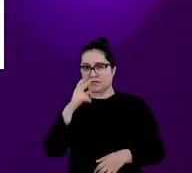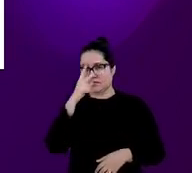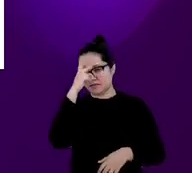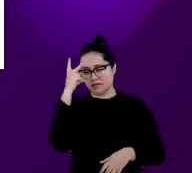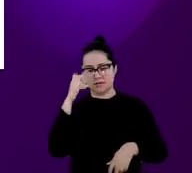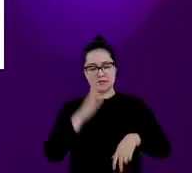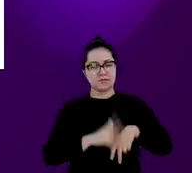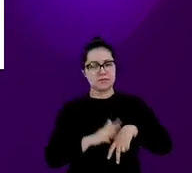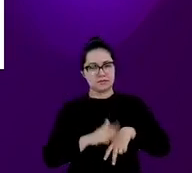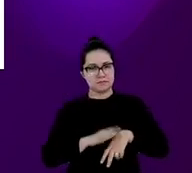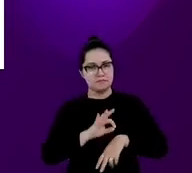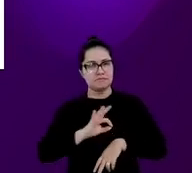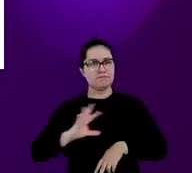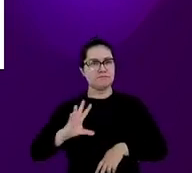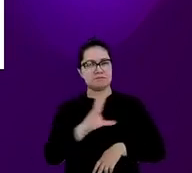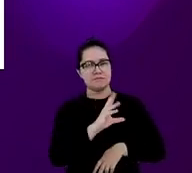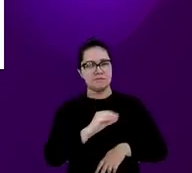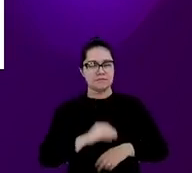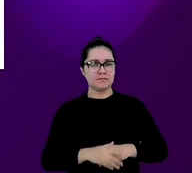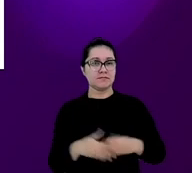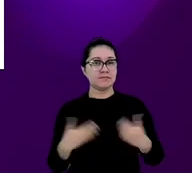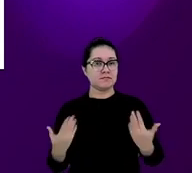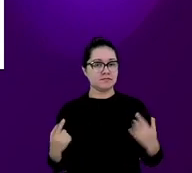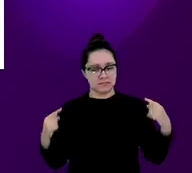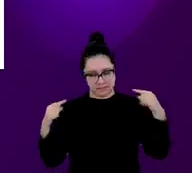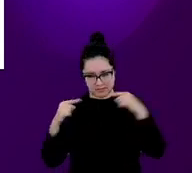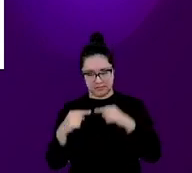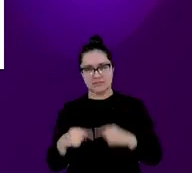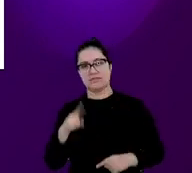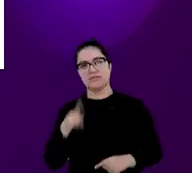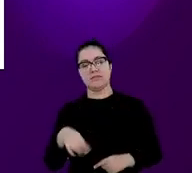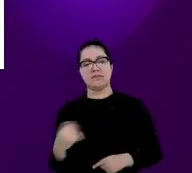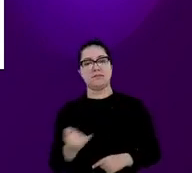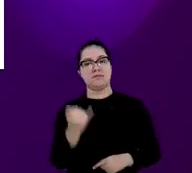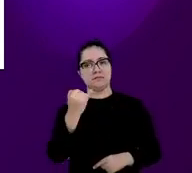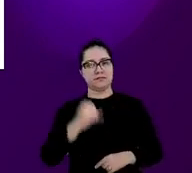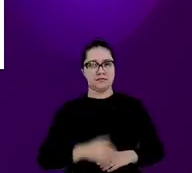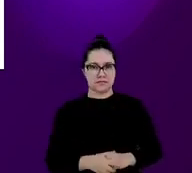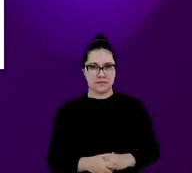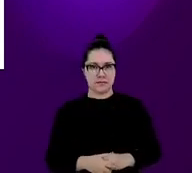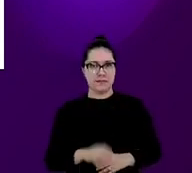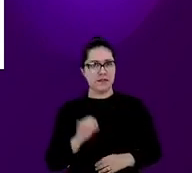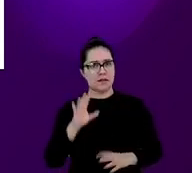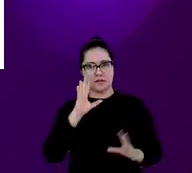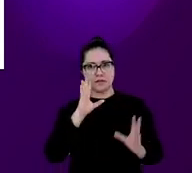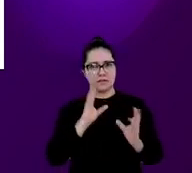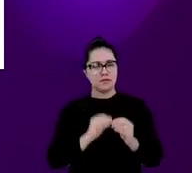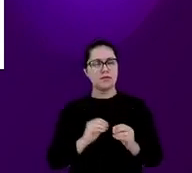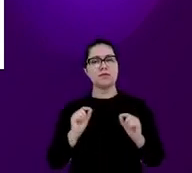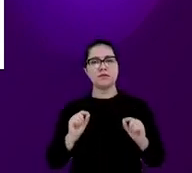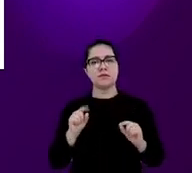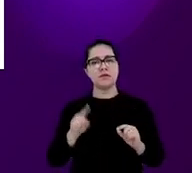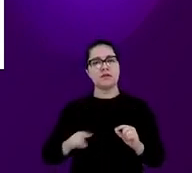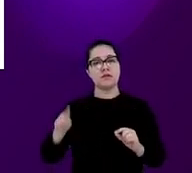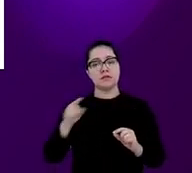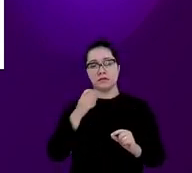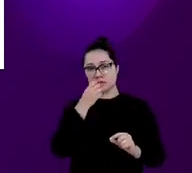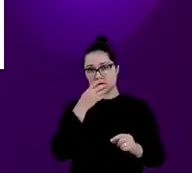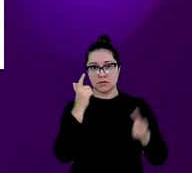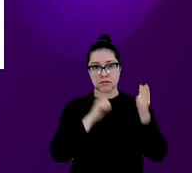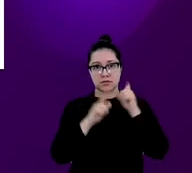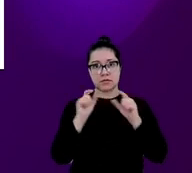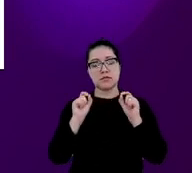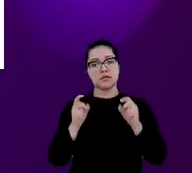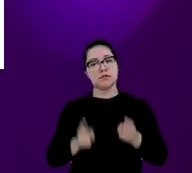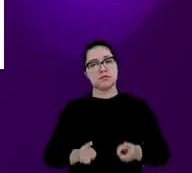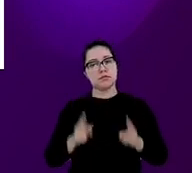to conclude, these good results remained statistically significant for 4 weeks and remained for